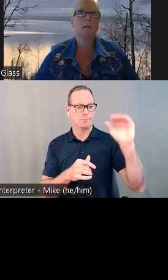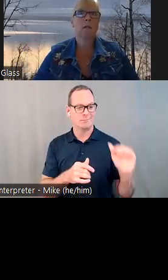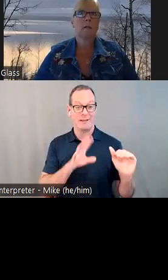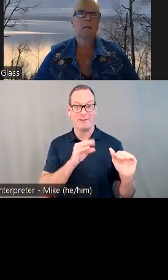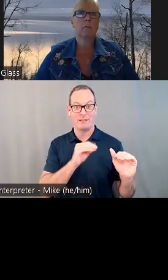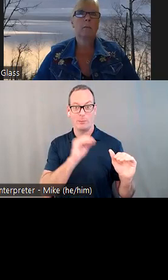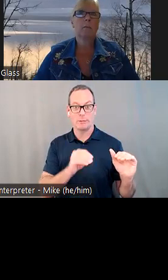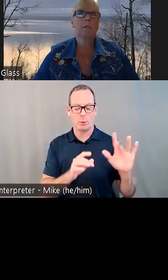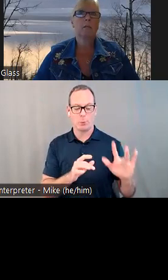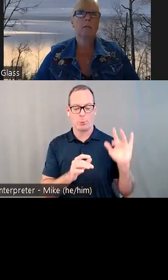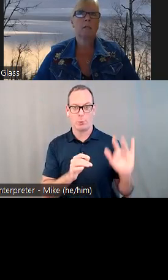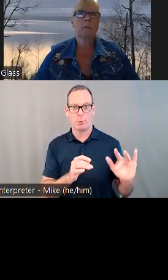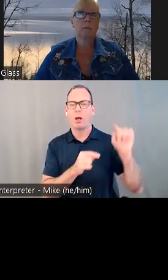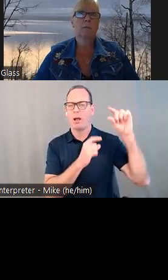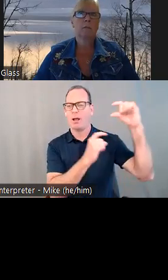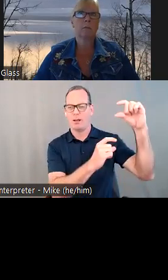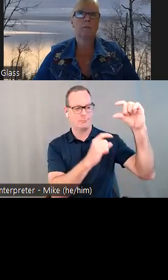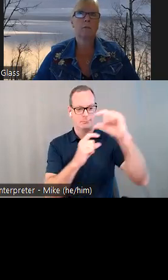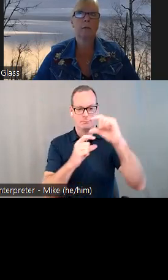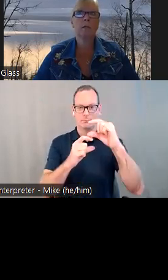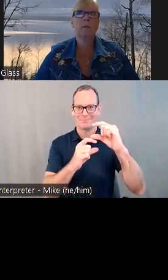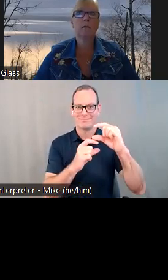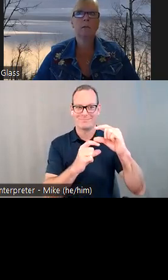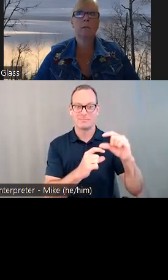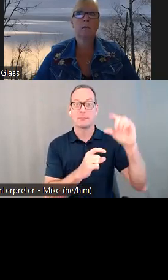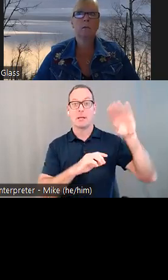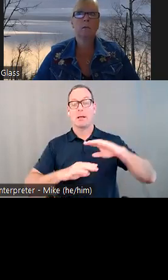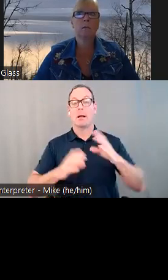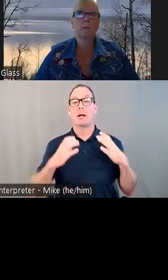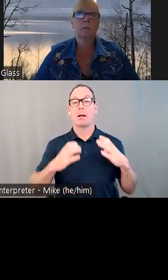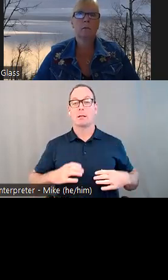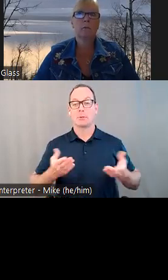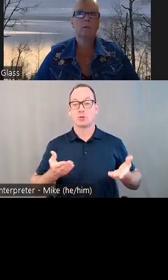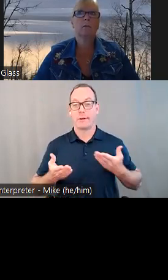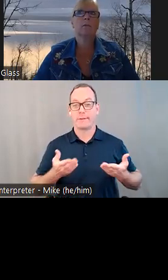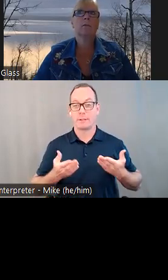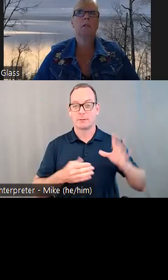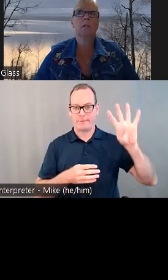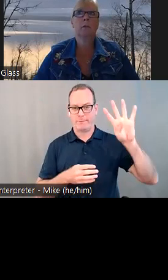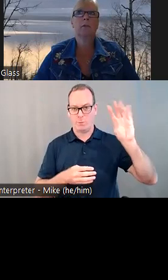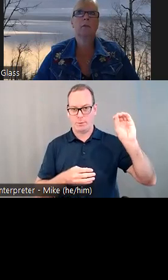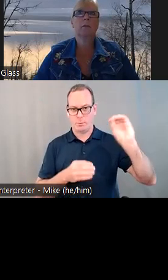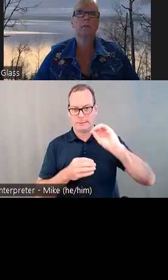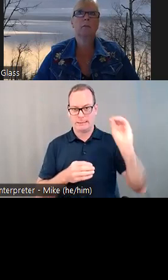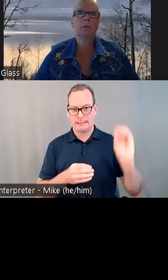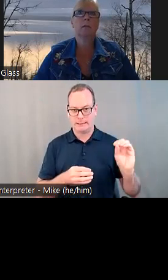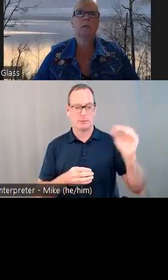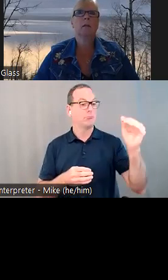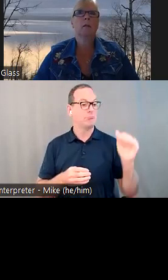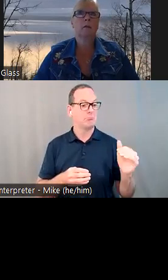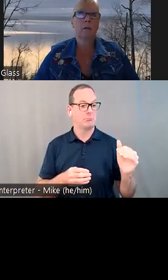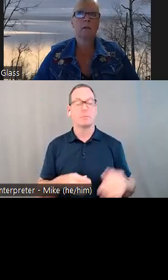currently represented. Customer service is worth 40. 15 and 25 give us